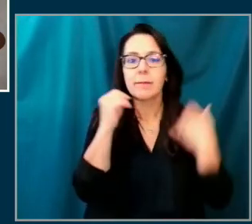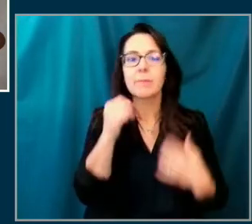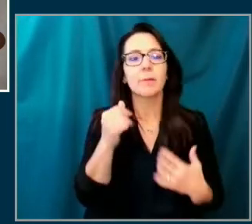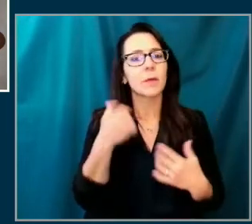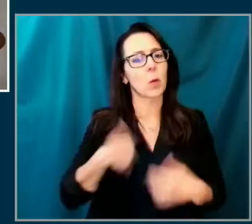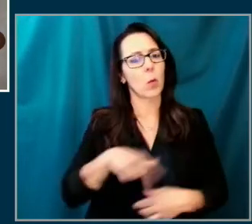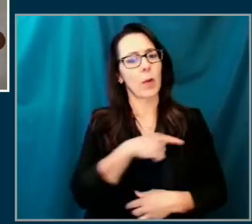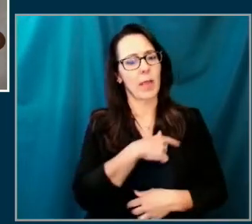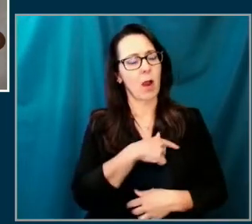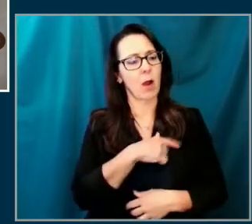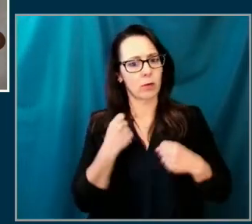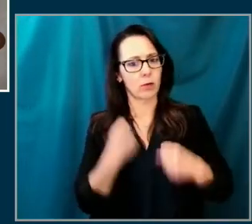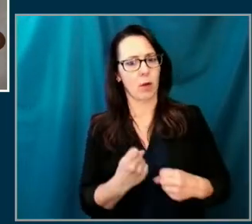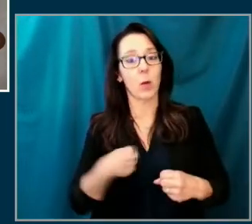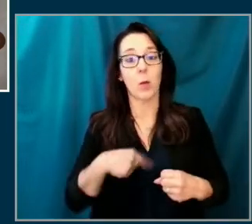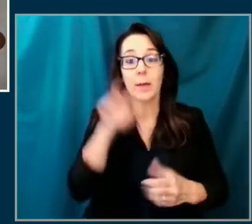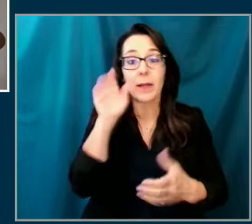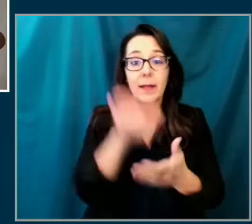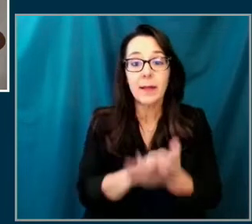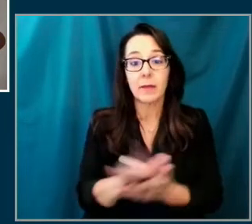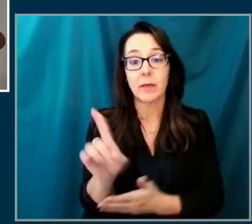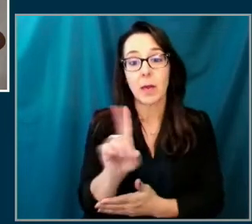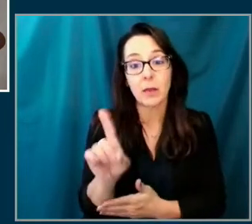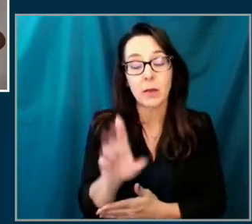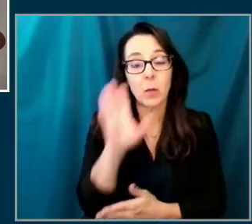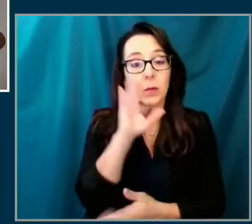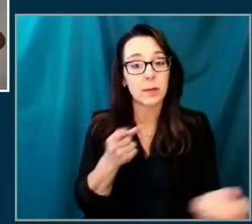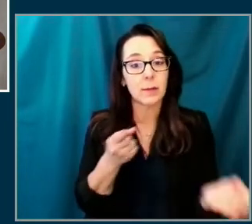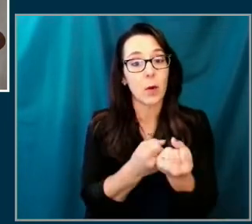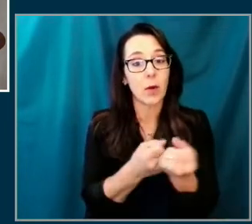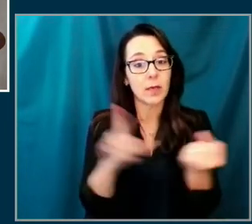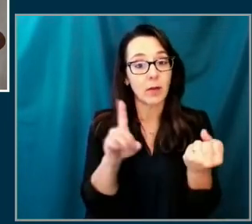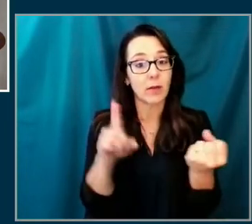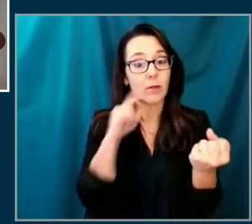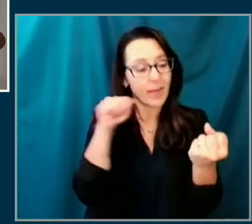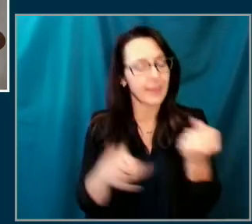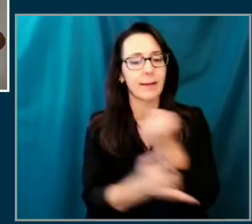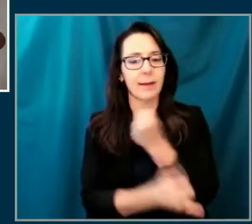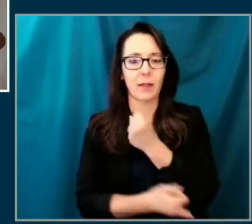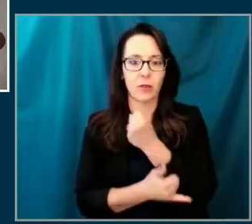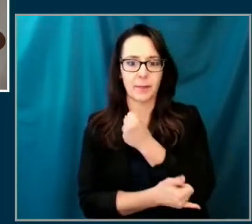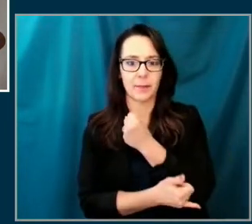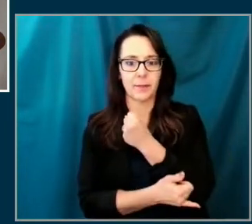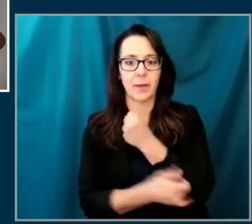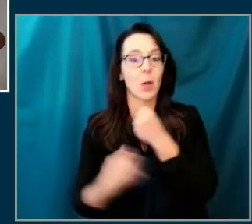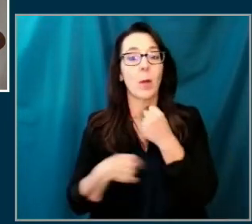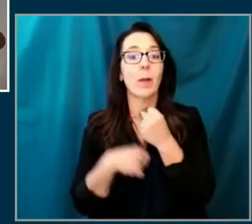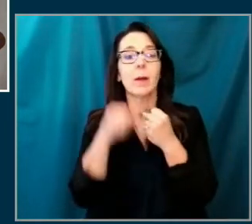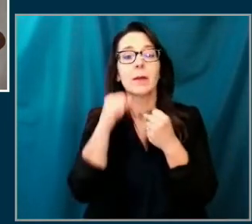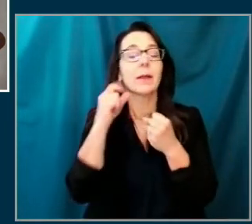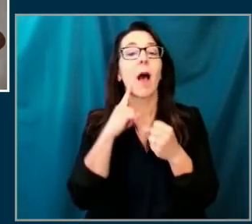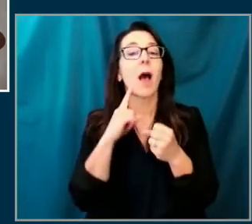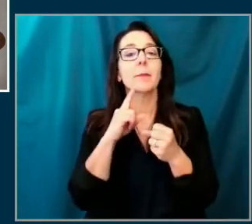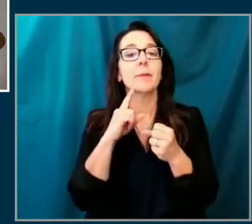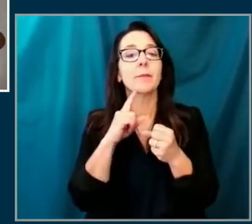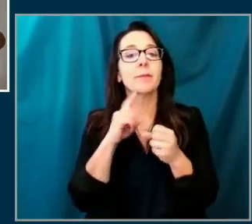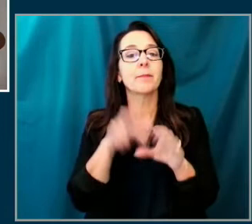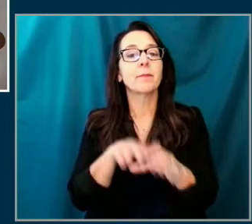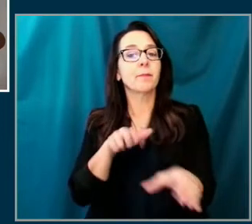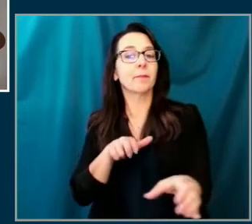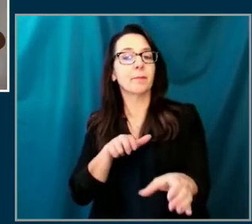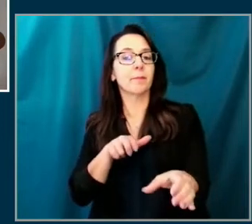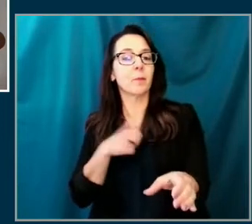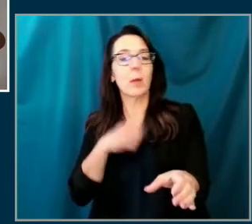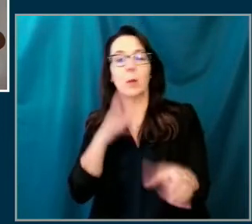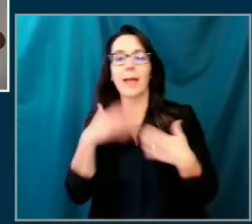state that believes in democracy, and we're going to support the democracy of this nation. And we will not back down, and we will not give up, and we will not give in.